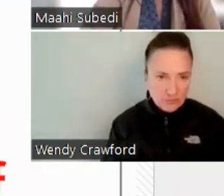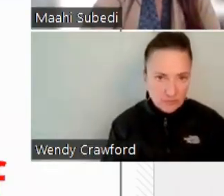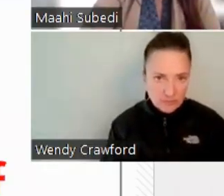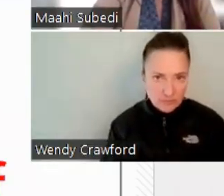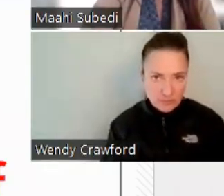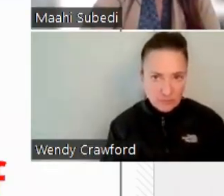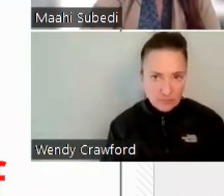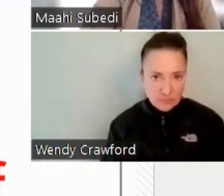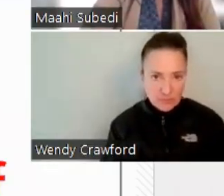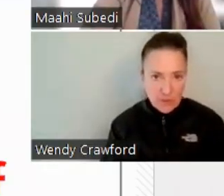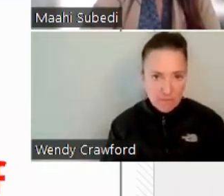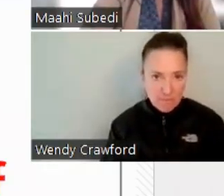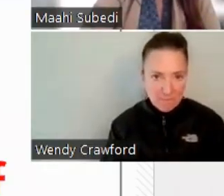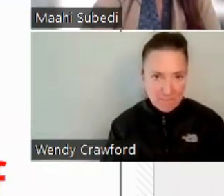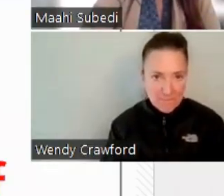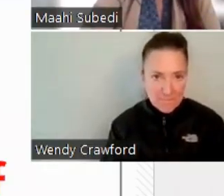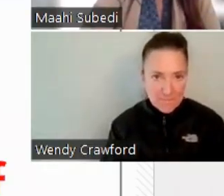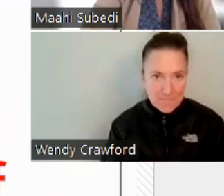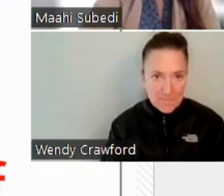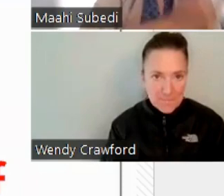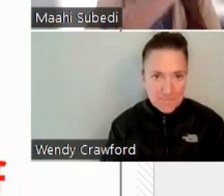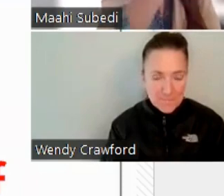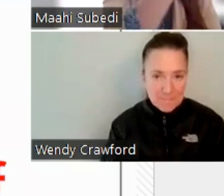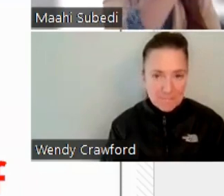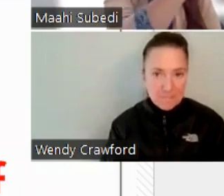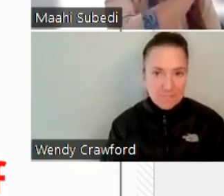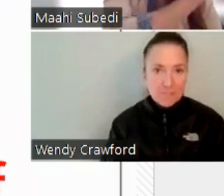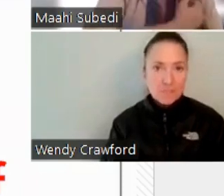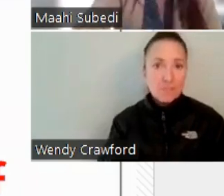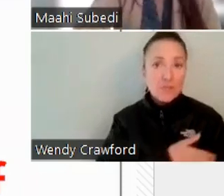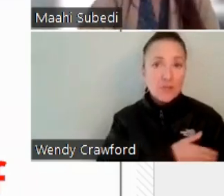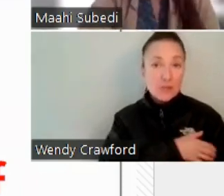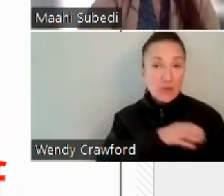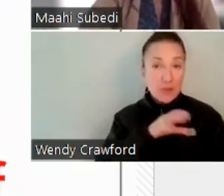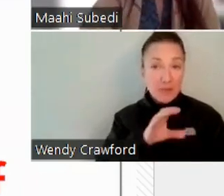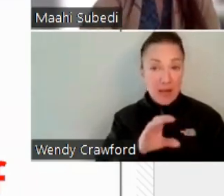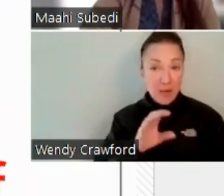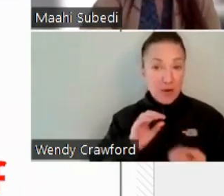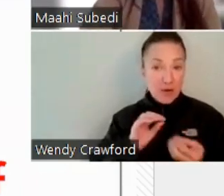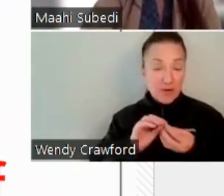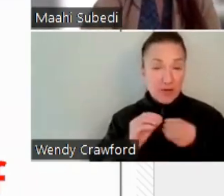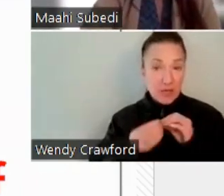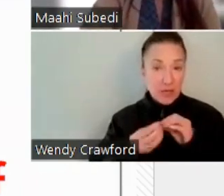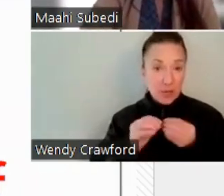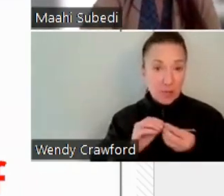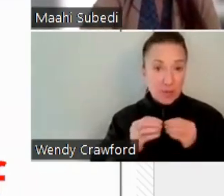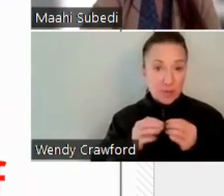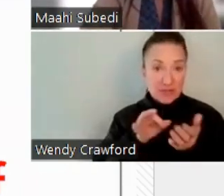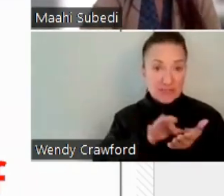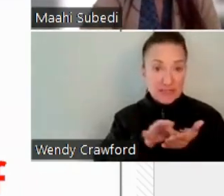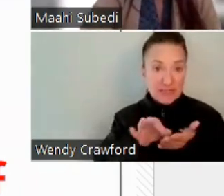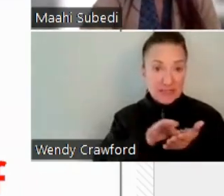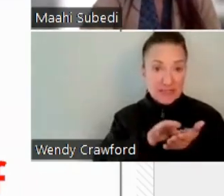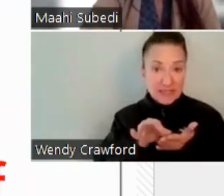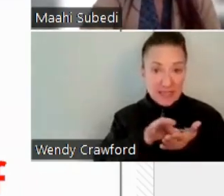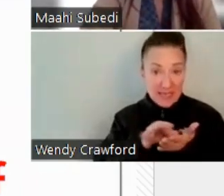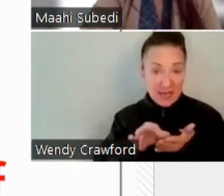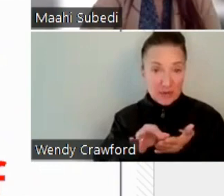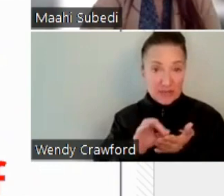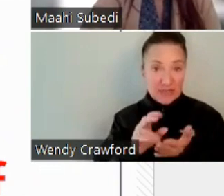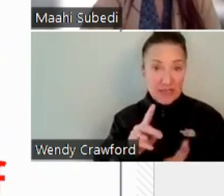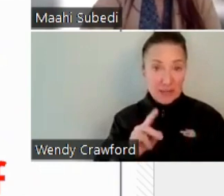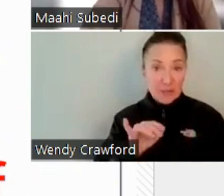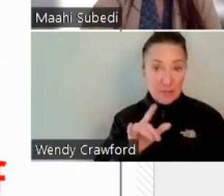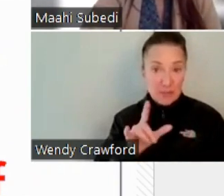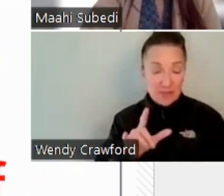everybody about the power of numbers. We've already been talking about numbers earlier in the session, about counting pills, right? And about